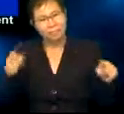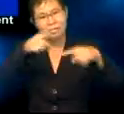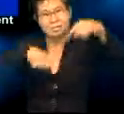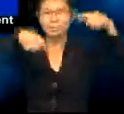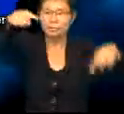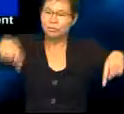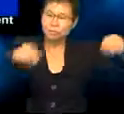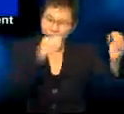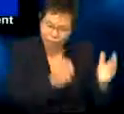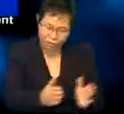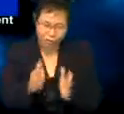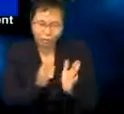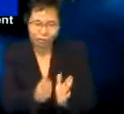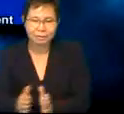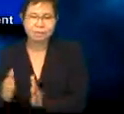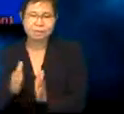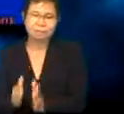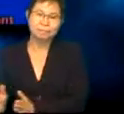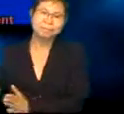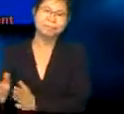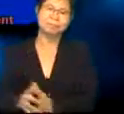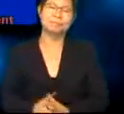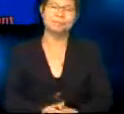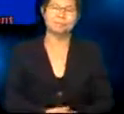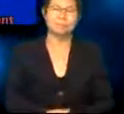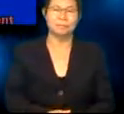particles, different types of arrangement.